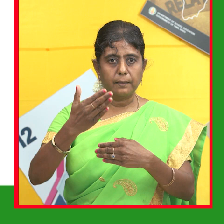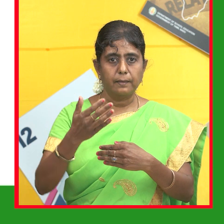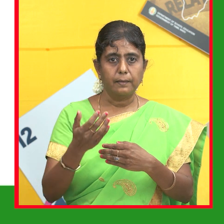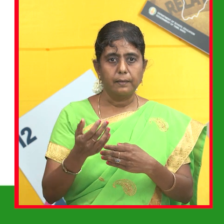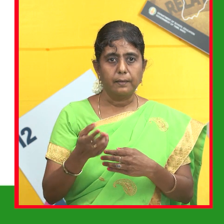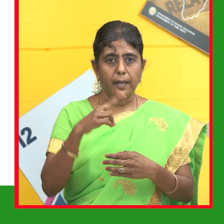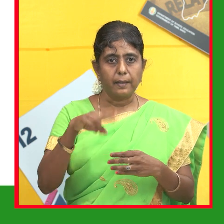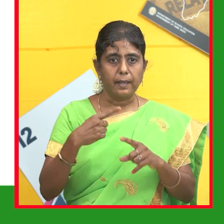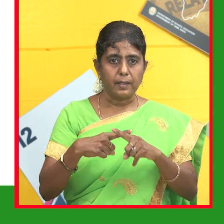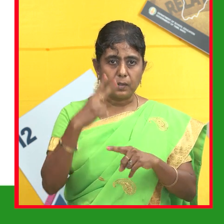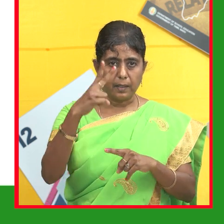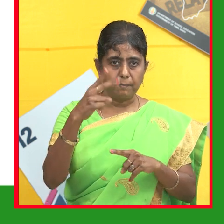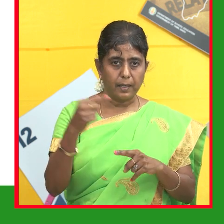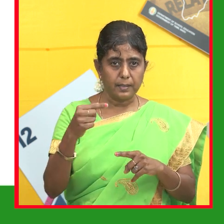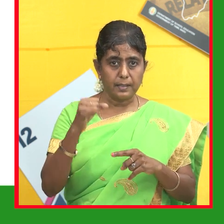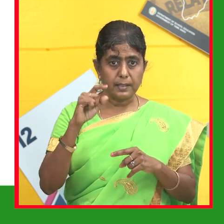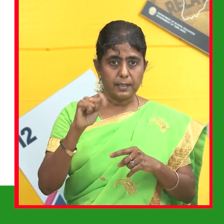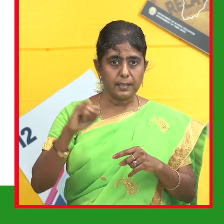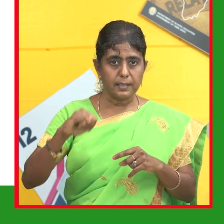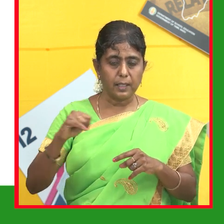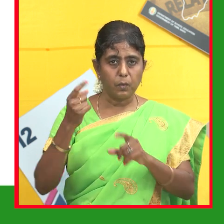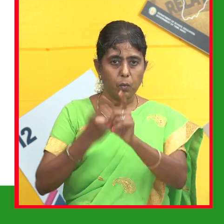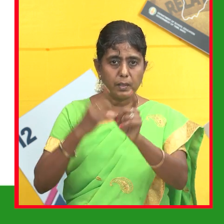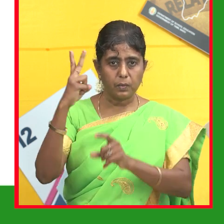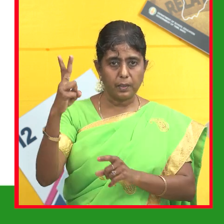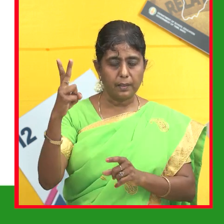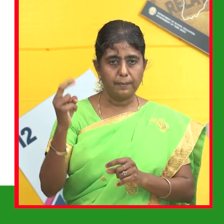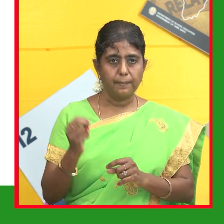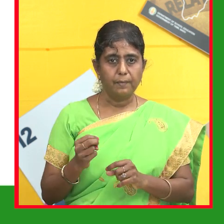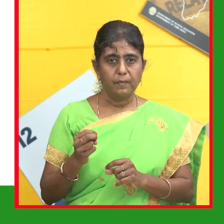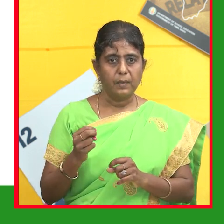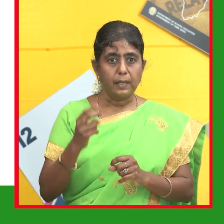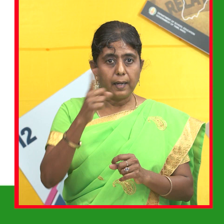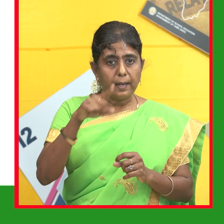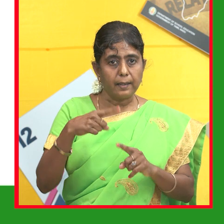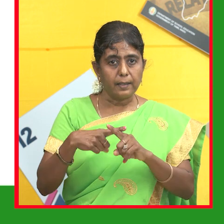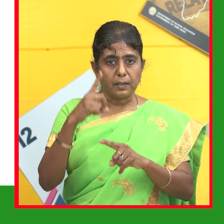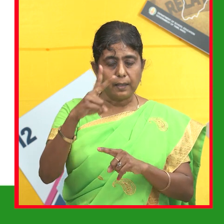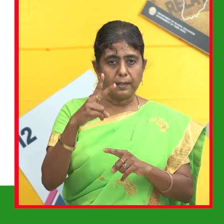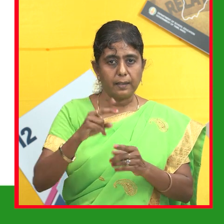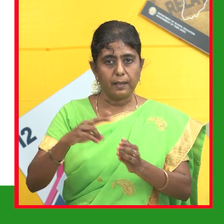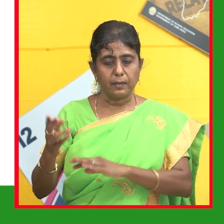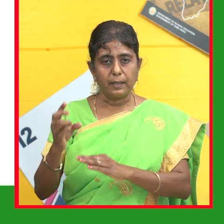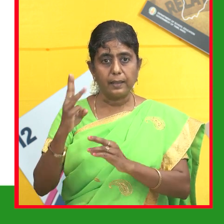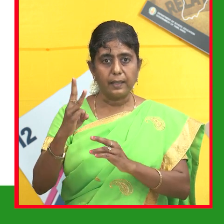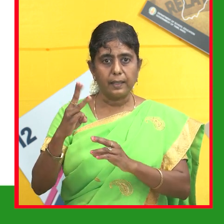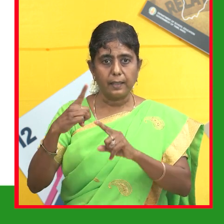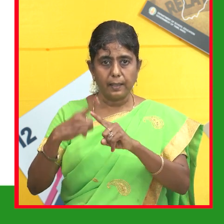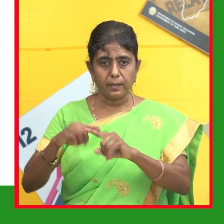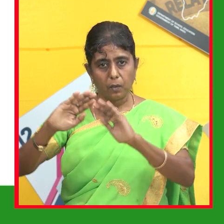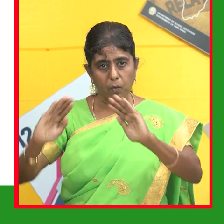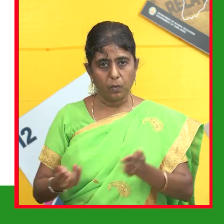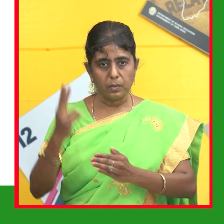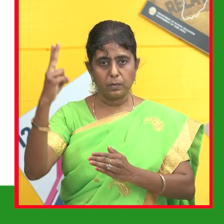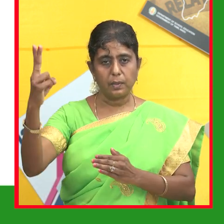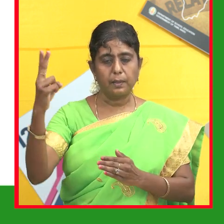see that 9x squared minus 16y squared. That 9x squared we can write as 3x